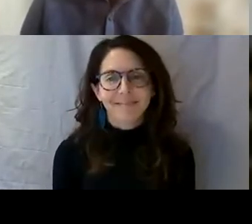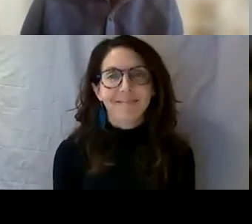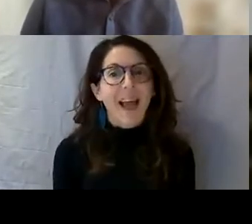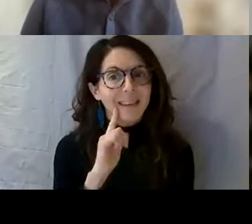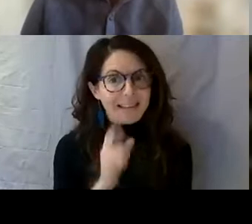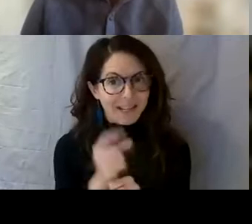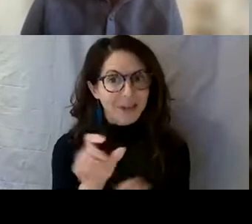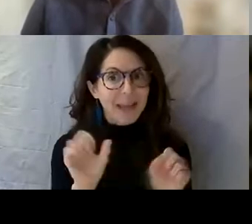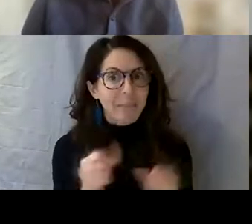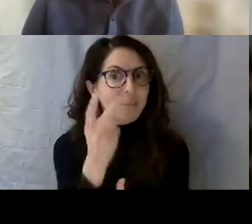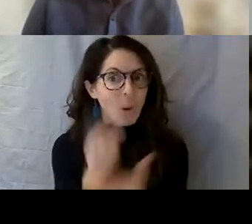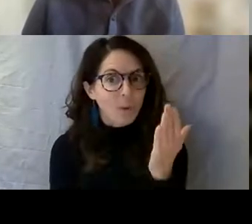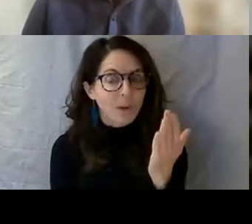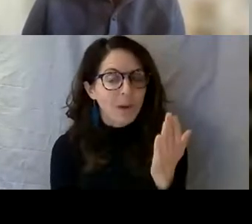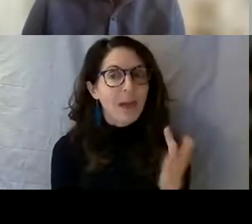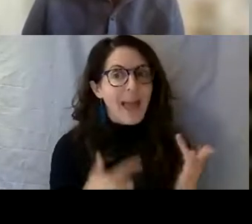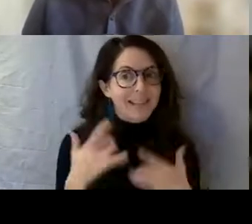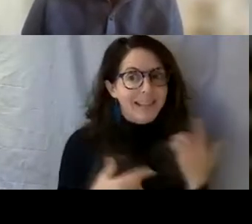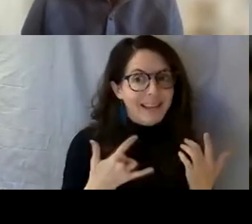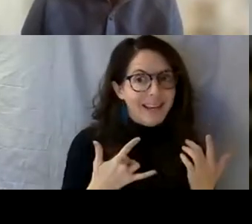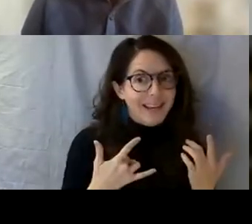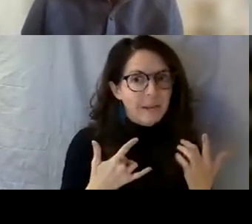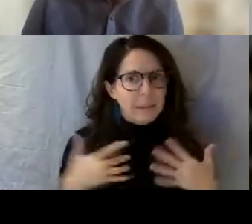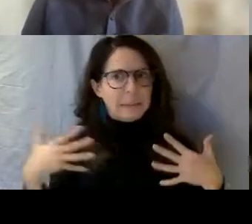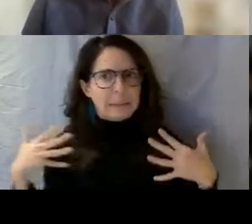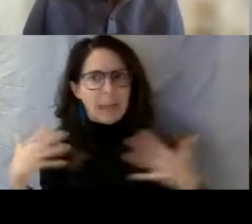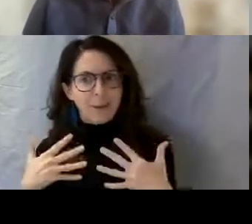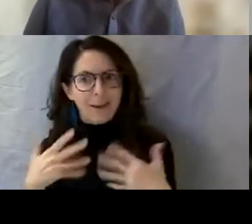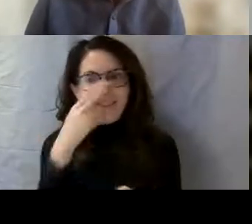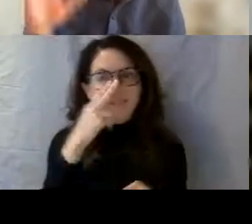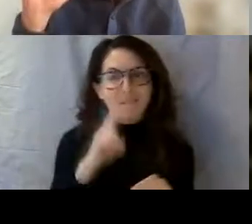exciting and scary and fun and good.